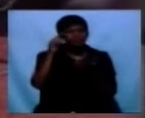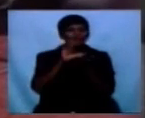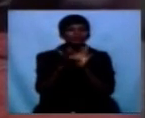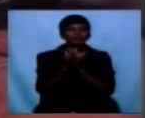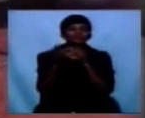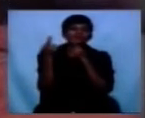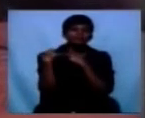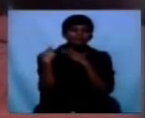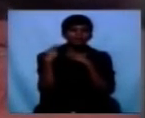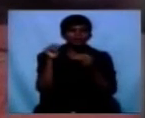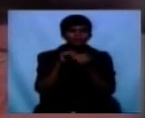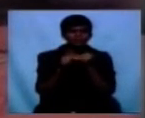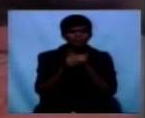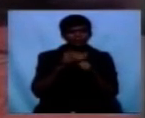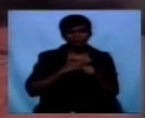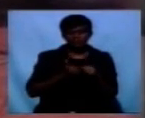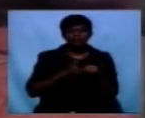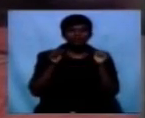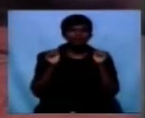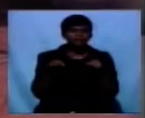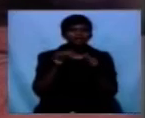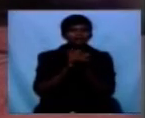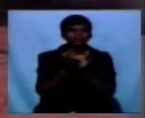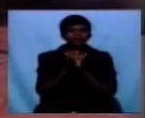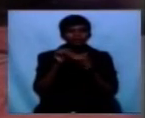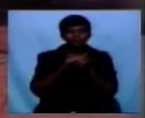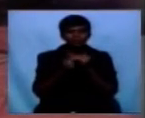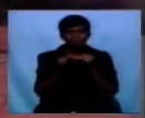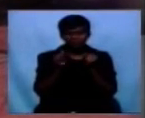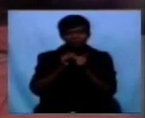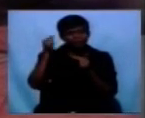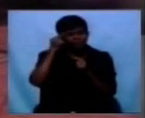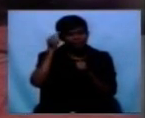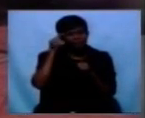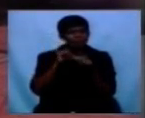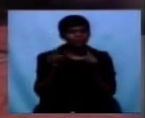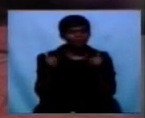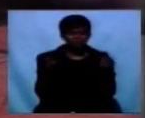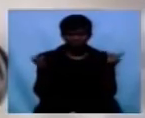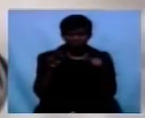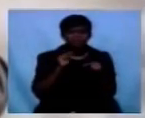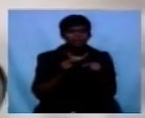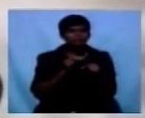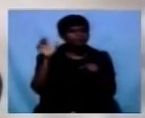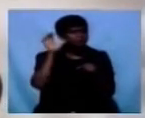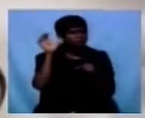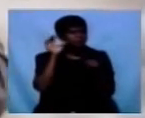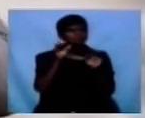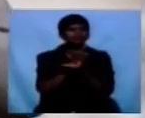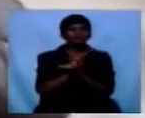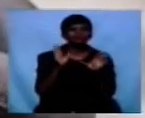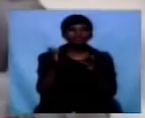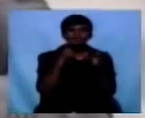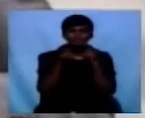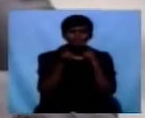could have been a problem. I am saying it could have been a problem of government. Not that it was. When we hear Zambians speak, so we